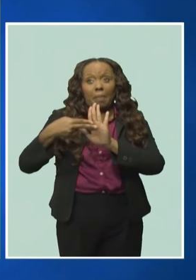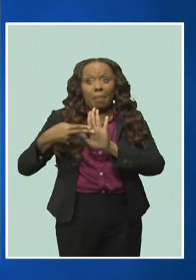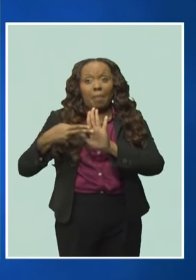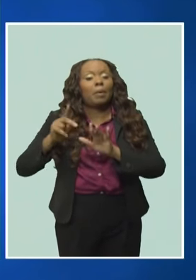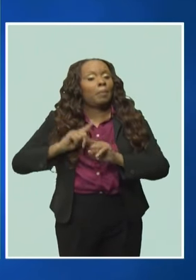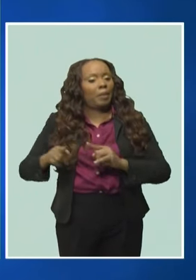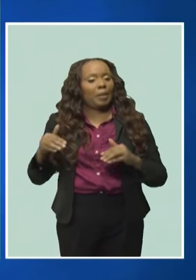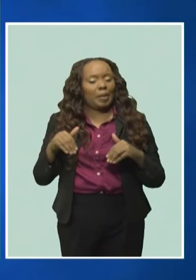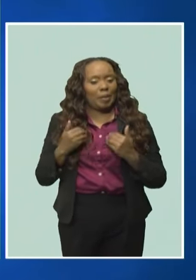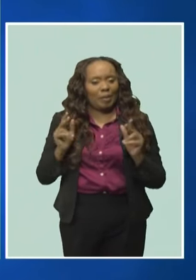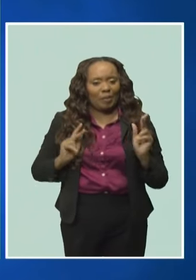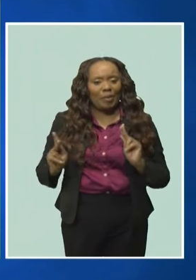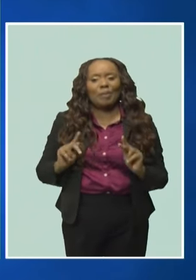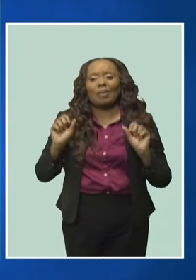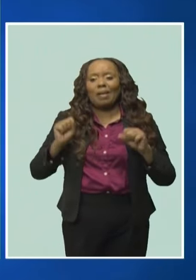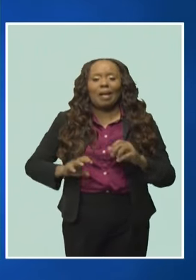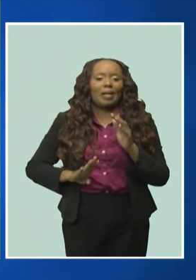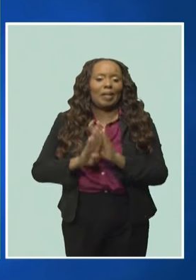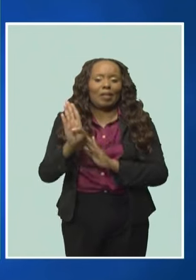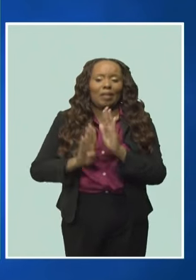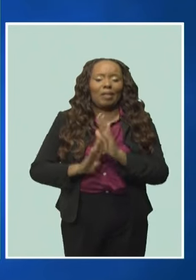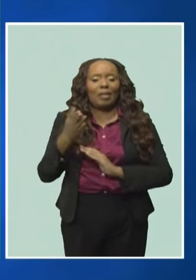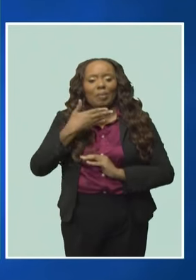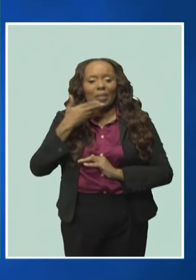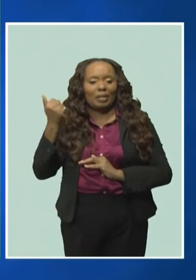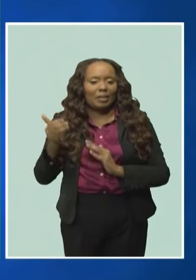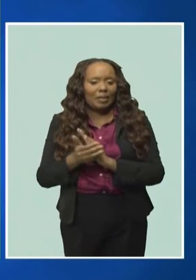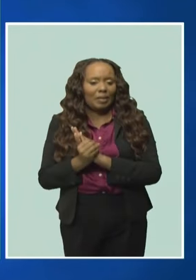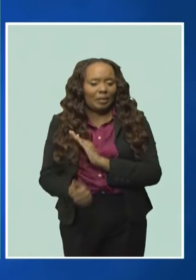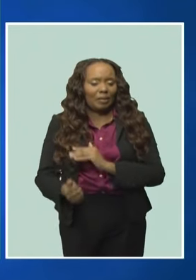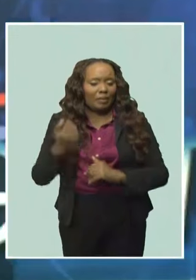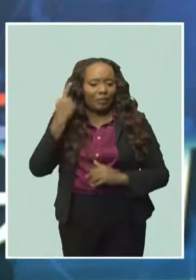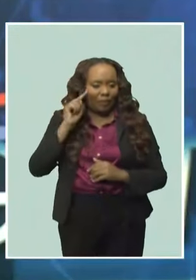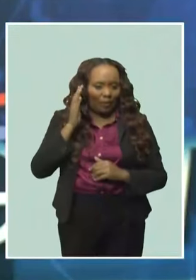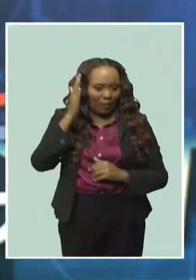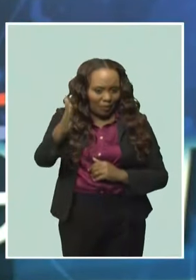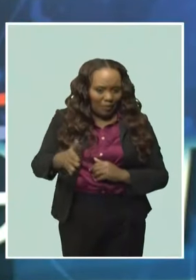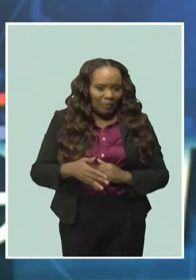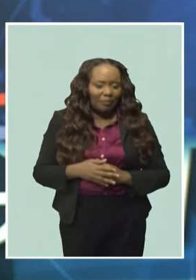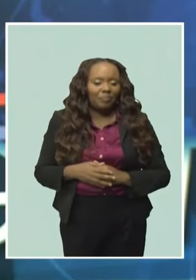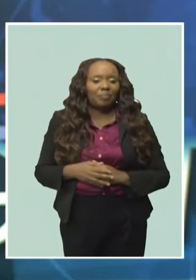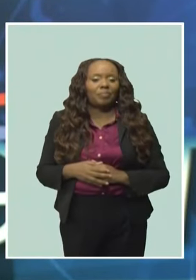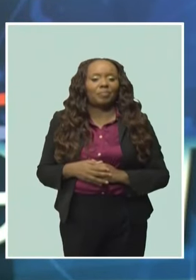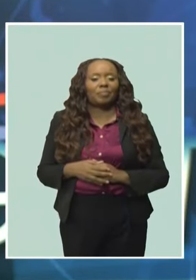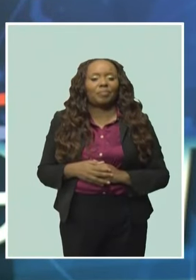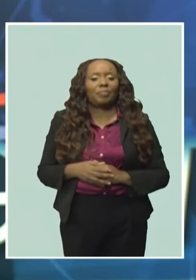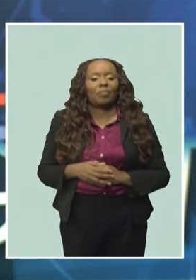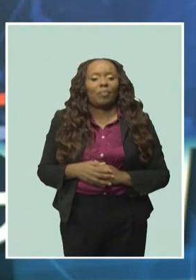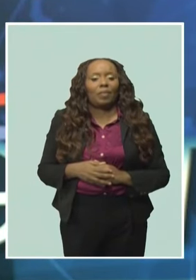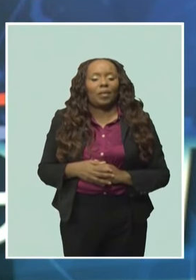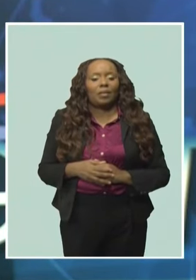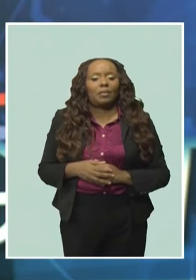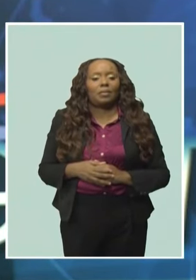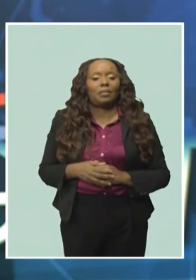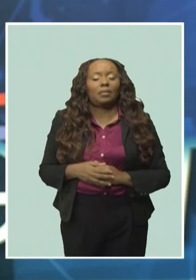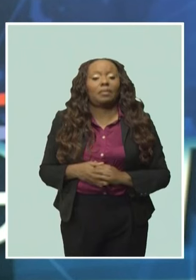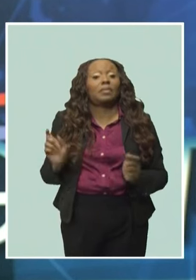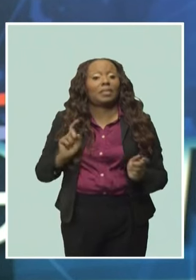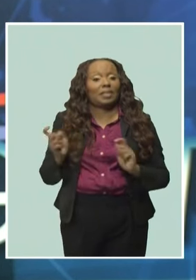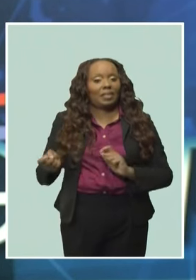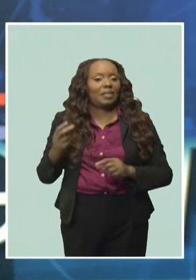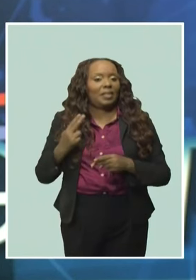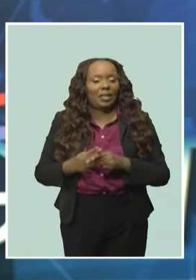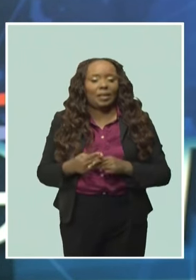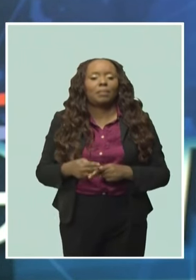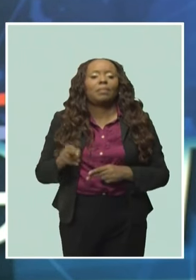young people can be developed to secure a better future. The renaming of the complex is just one of many activities